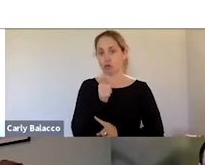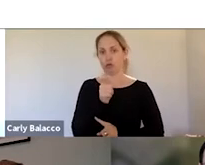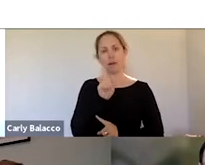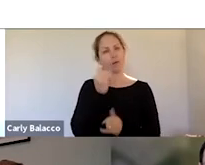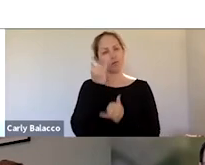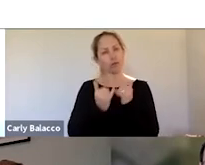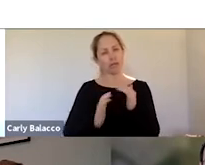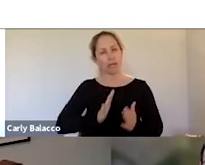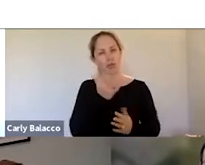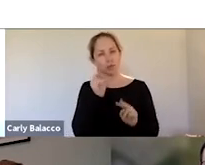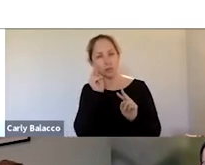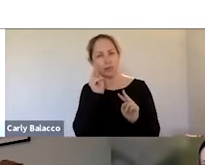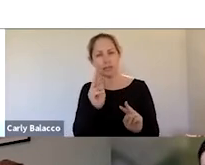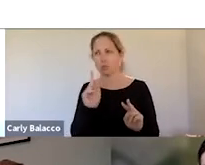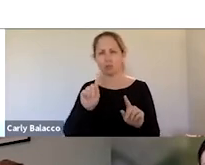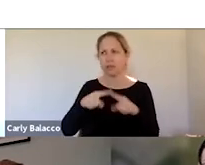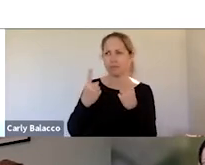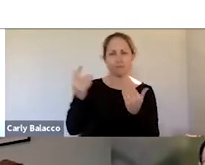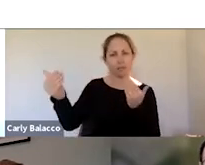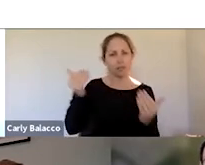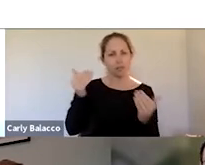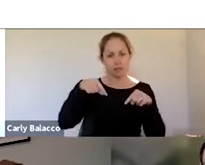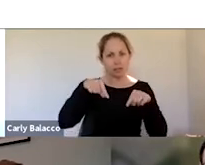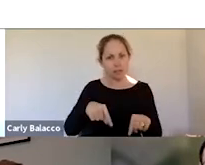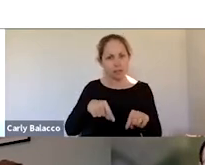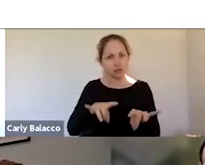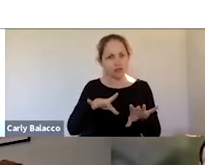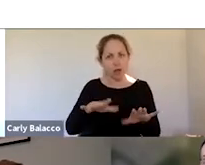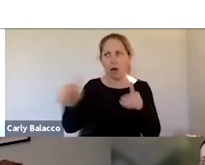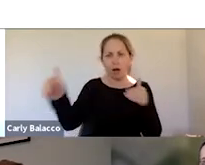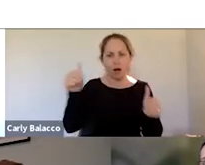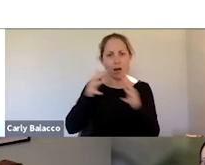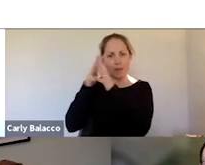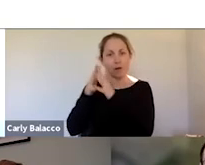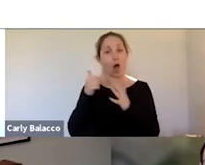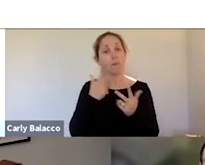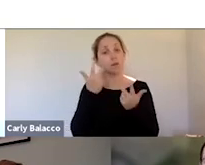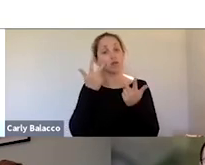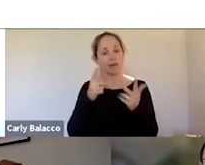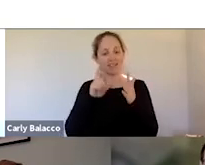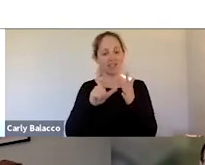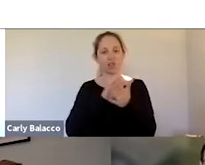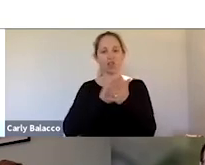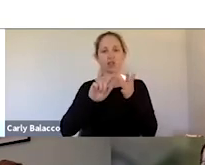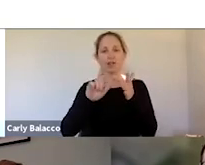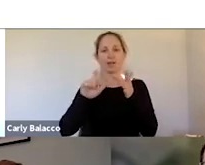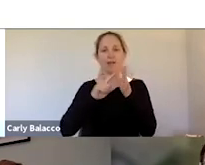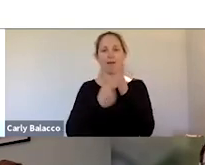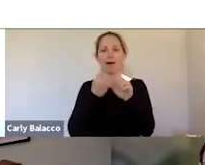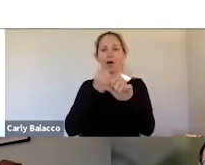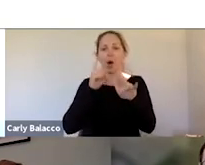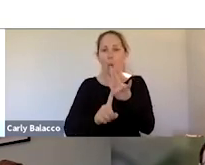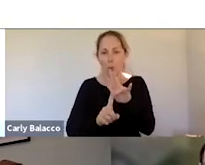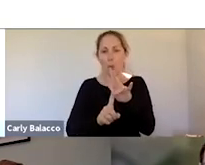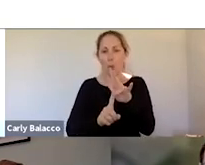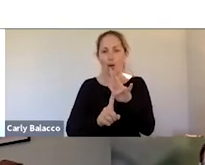to observe what's different with the US right now. And I'm showing Chicago as kind of a typical city